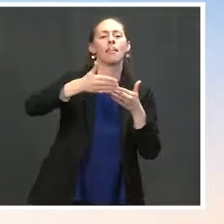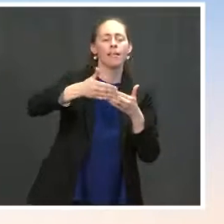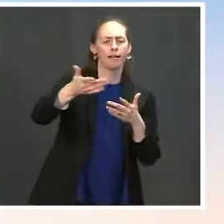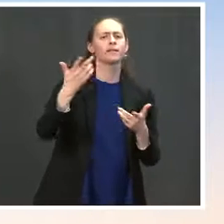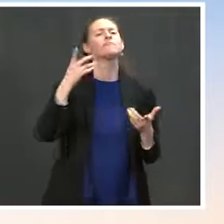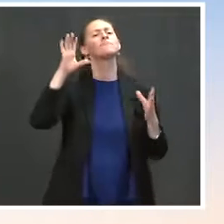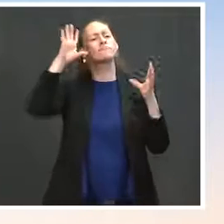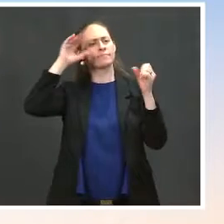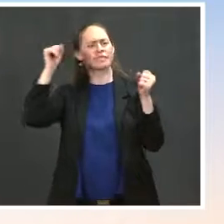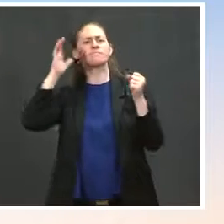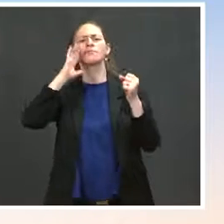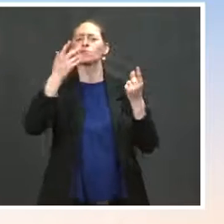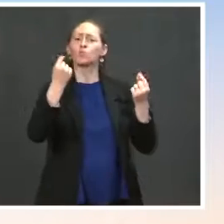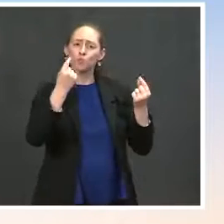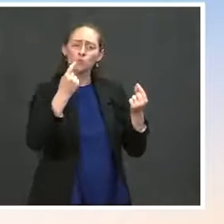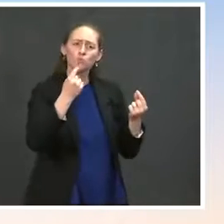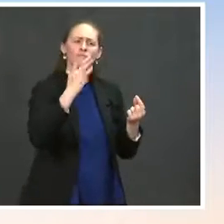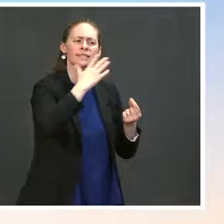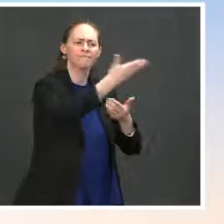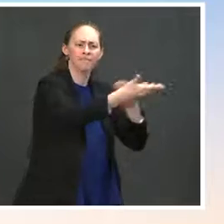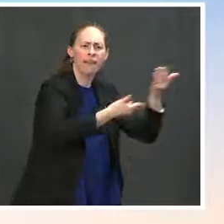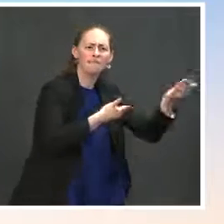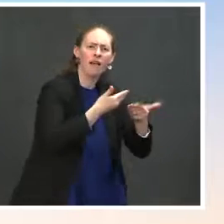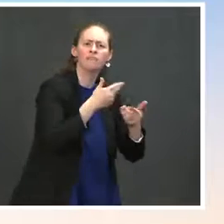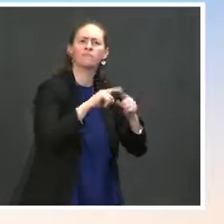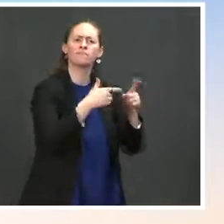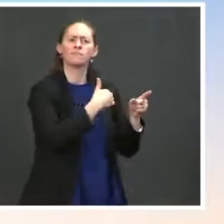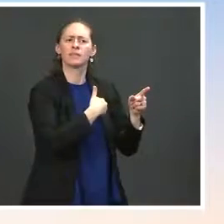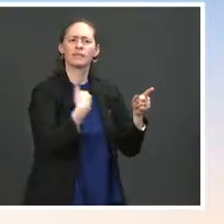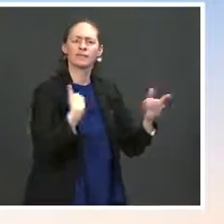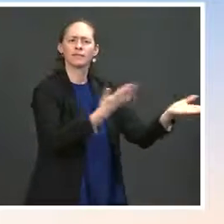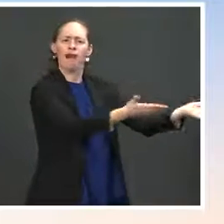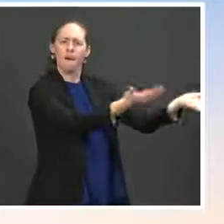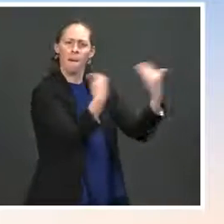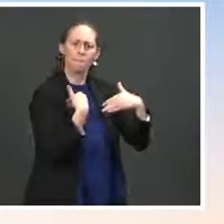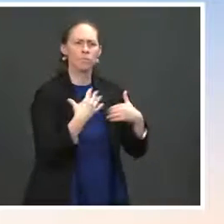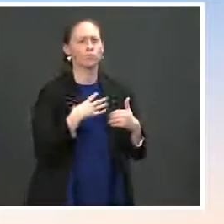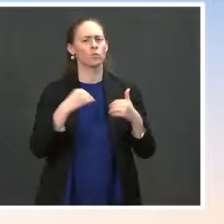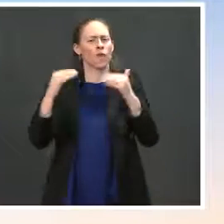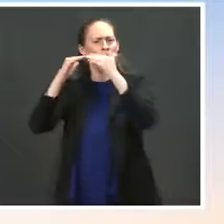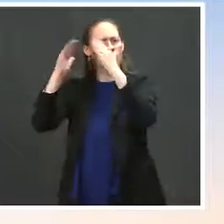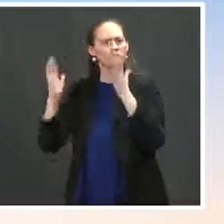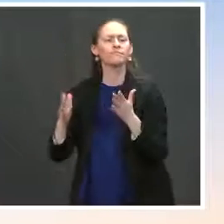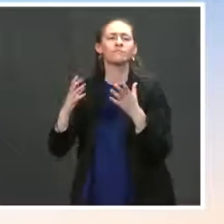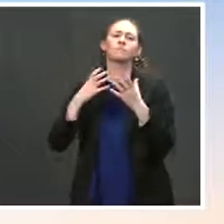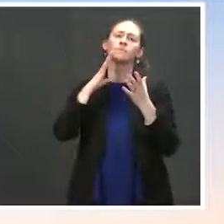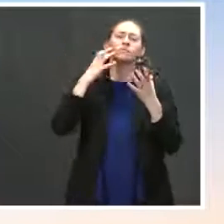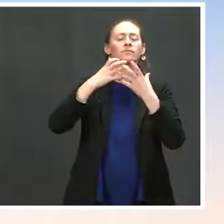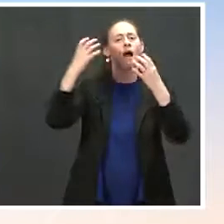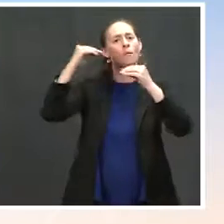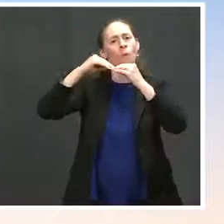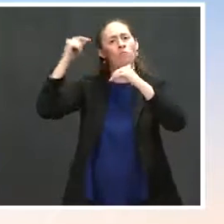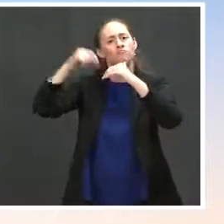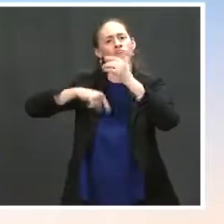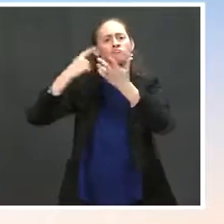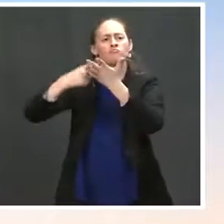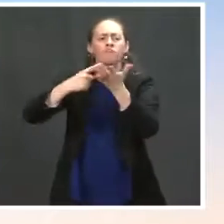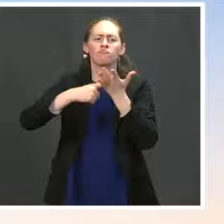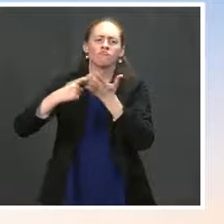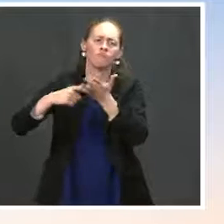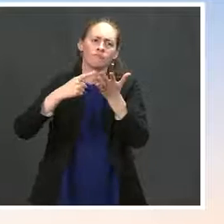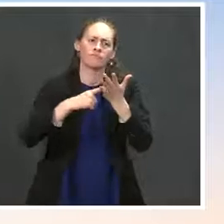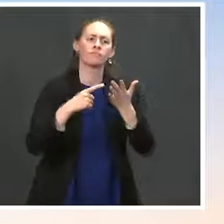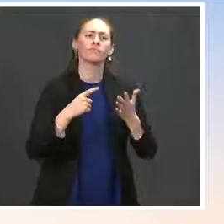will invite members down to the White House. But there are a lot of details to be discussed. The American Rescue Plan, but we do see